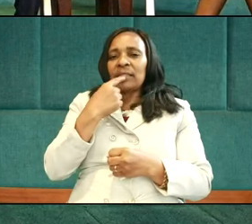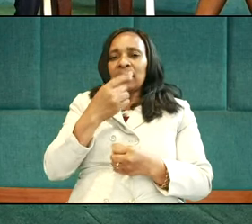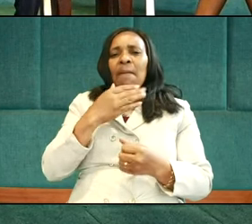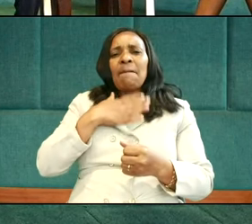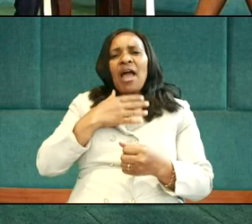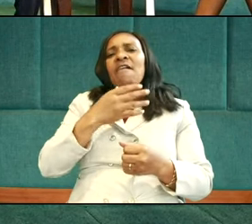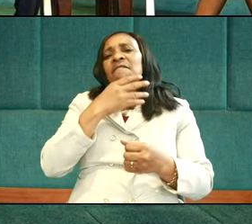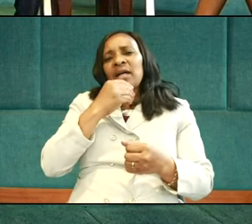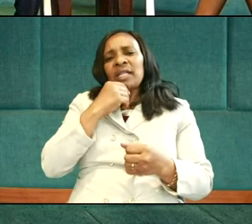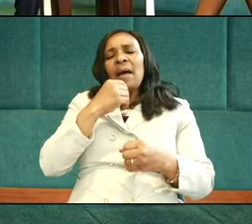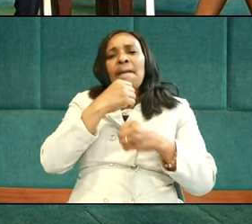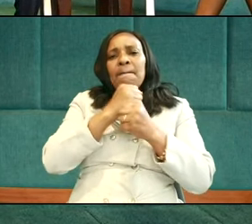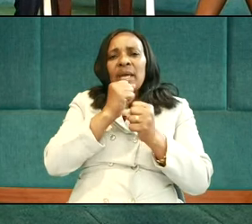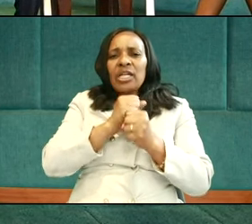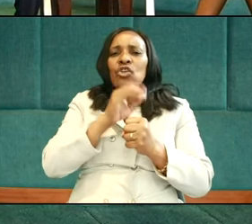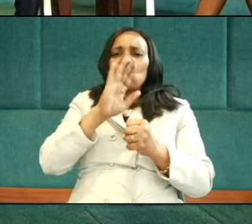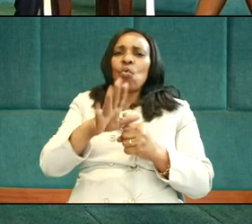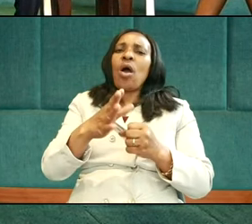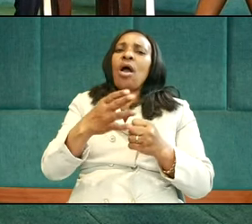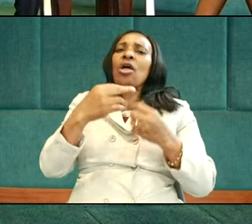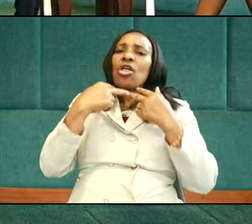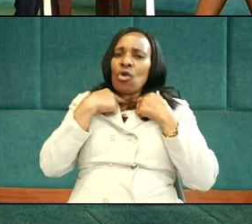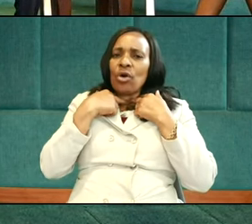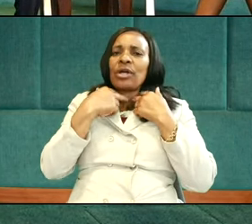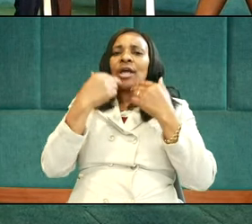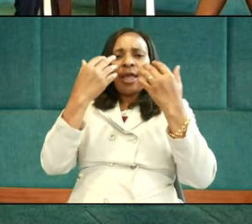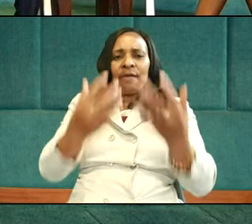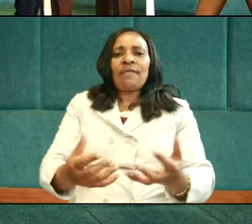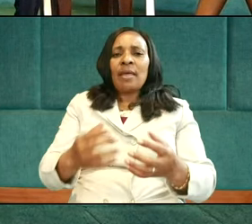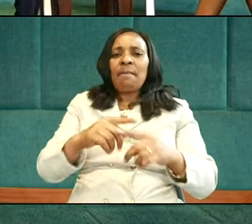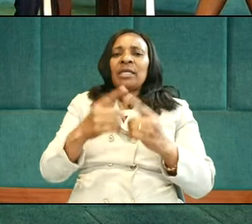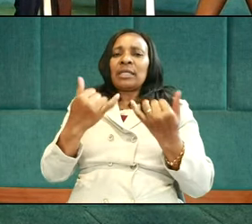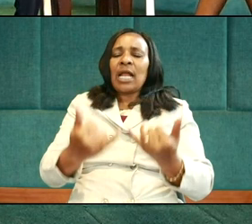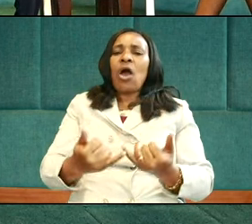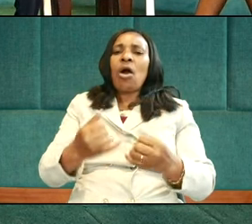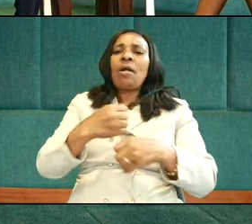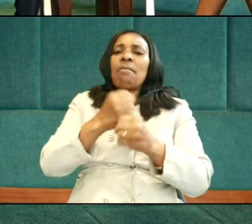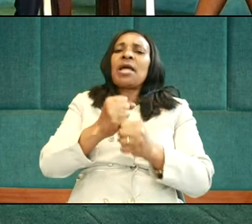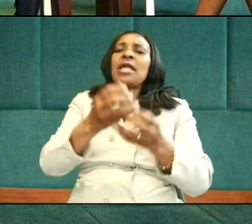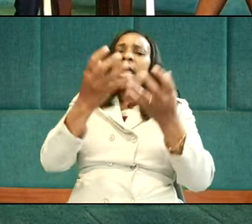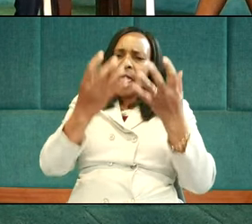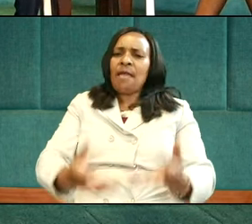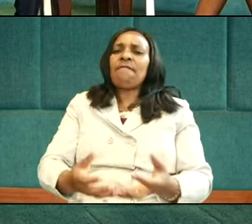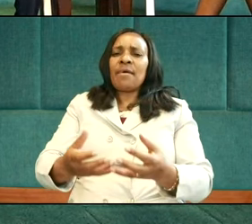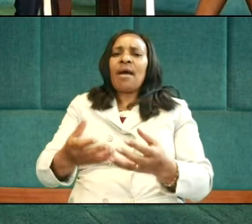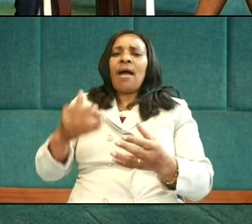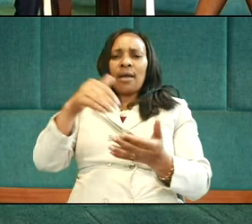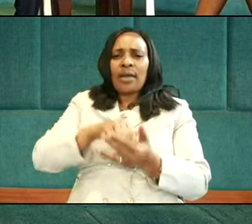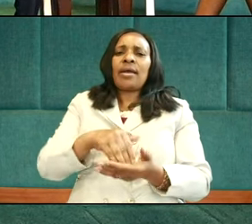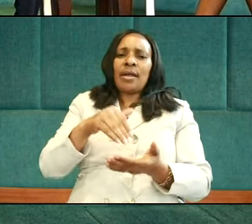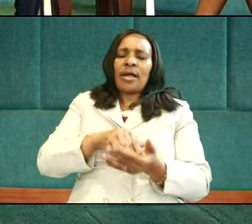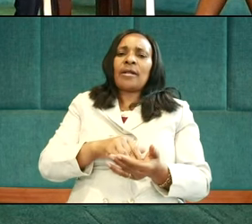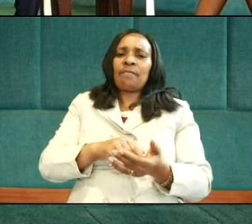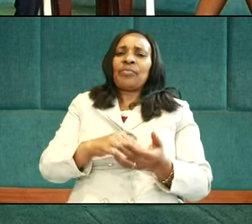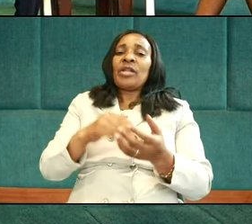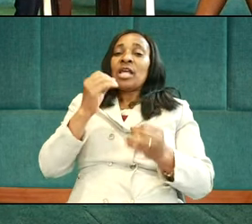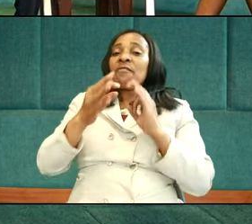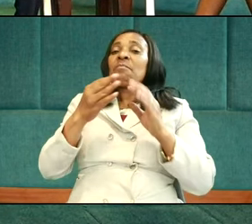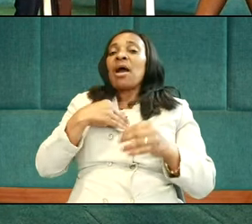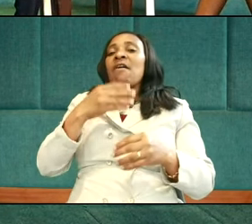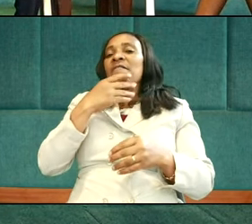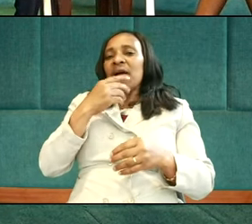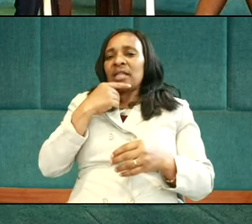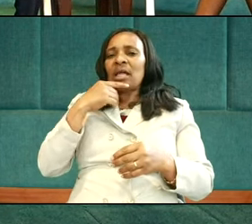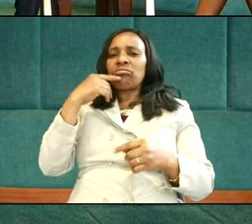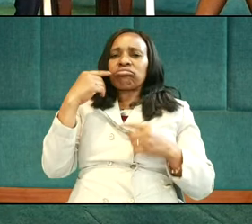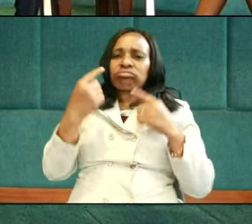father made your yoke heavy. I will make it even heavier. My father scourge you with whips,